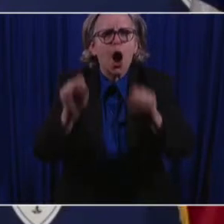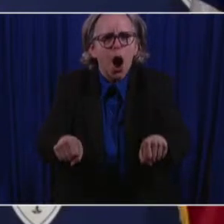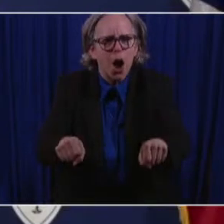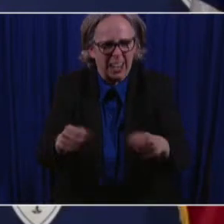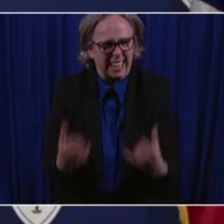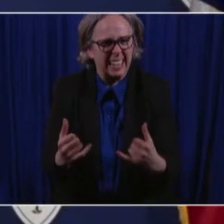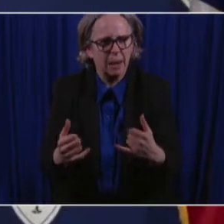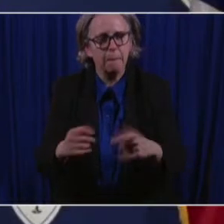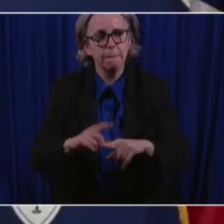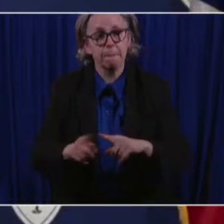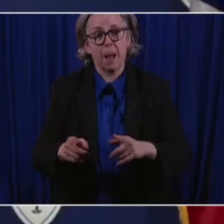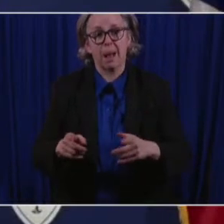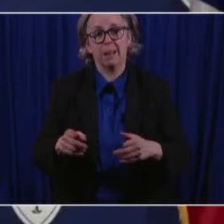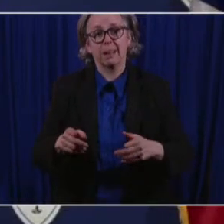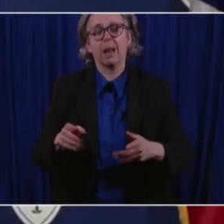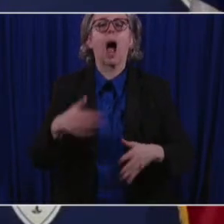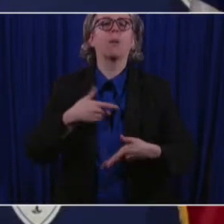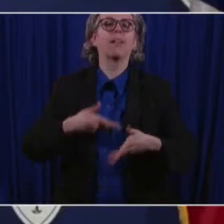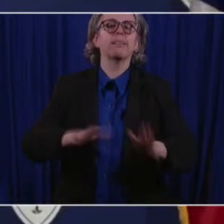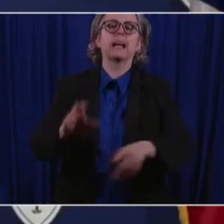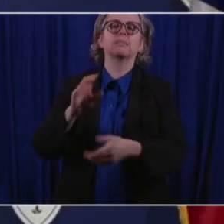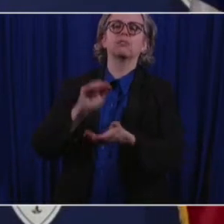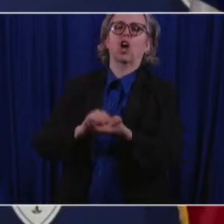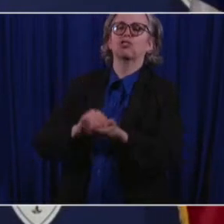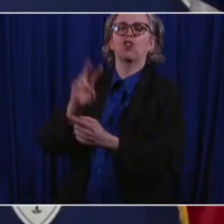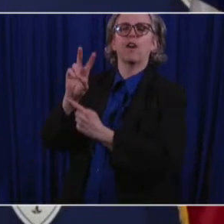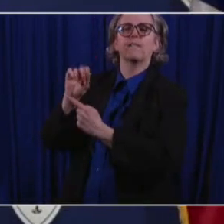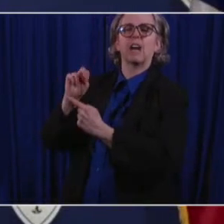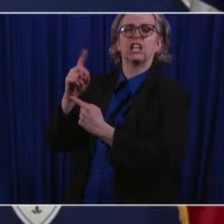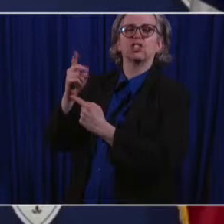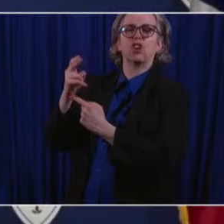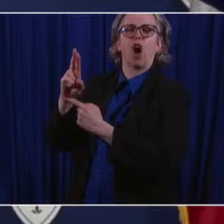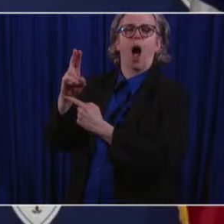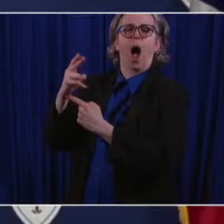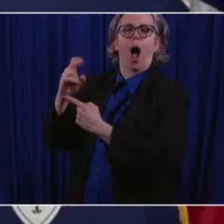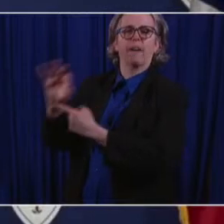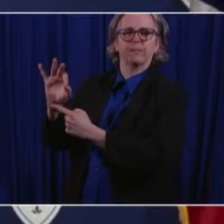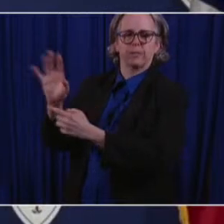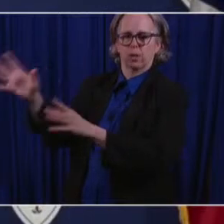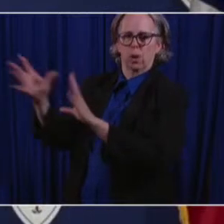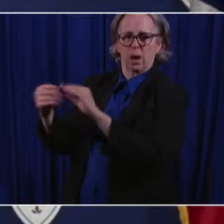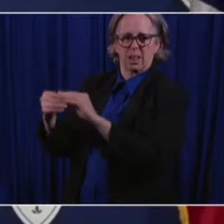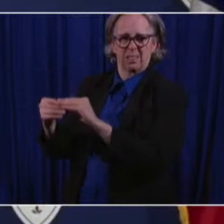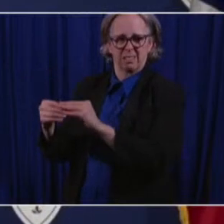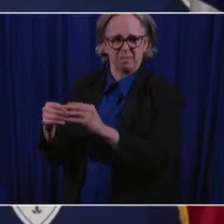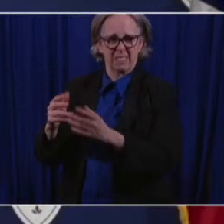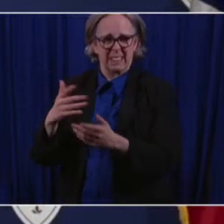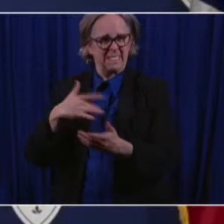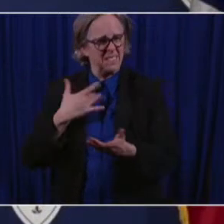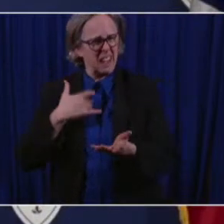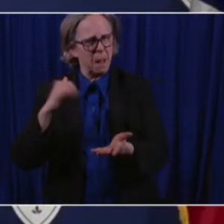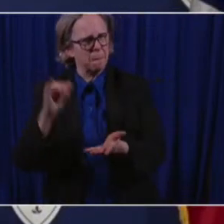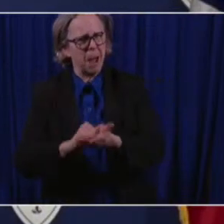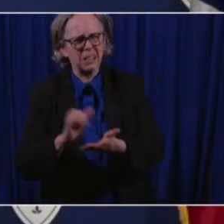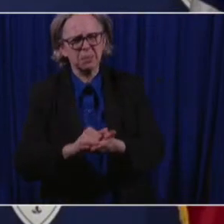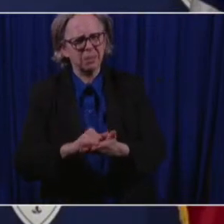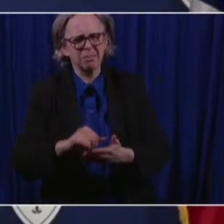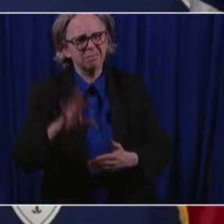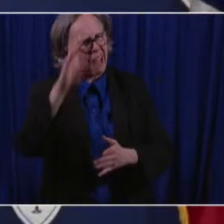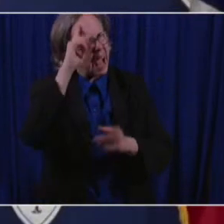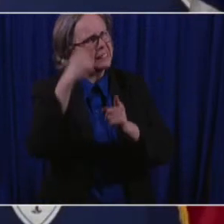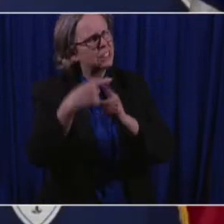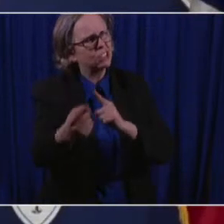that's unattainable. And I will say, no, it's not unattainable, certainly. And it's